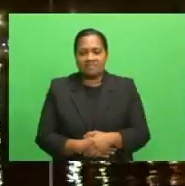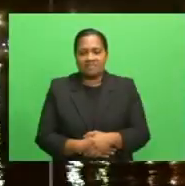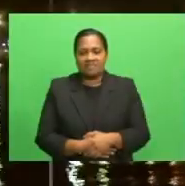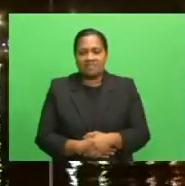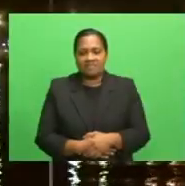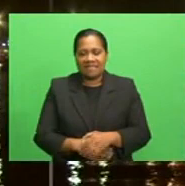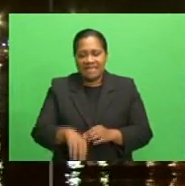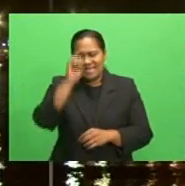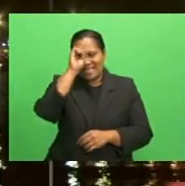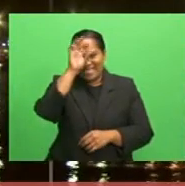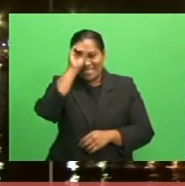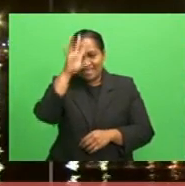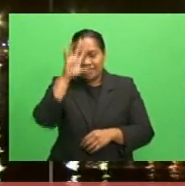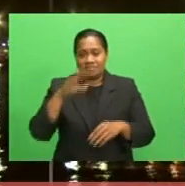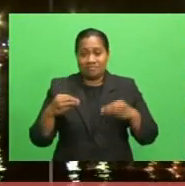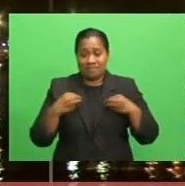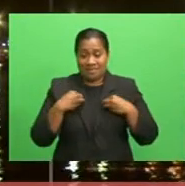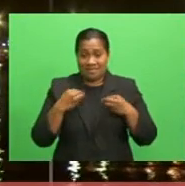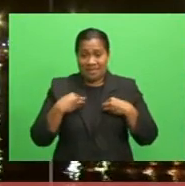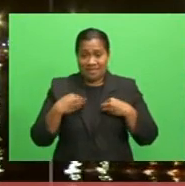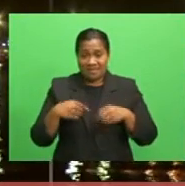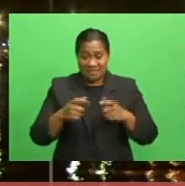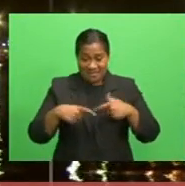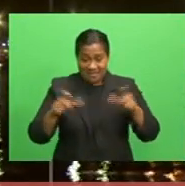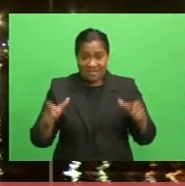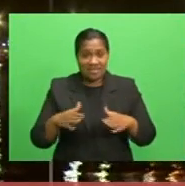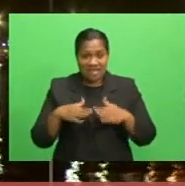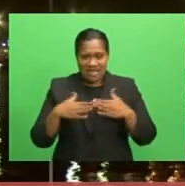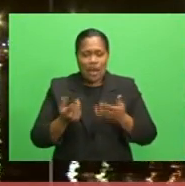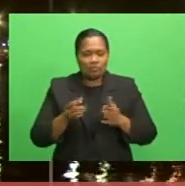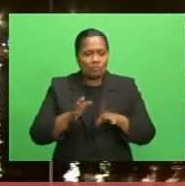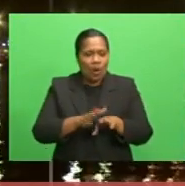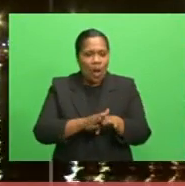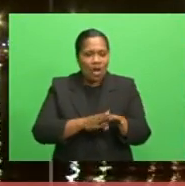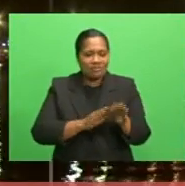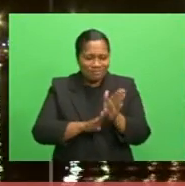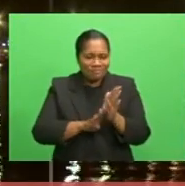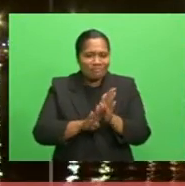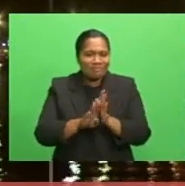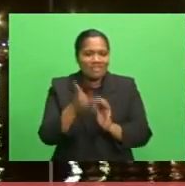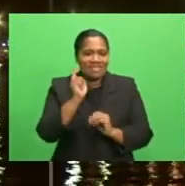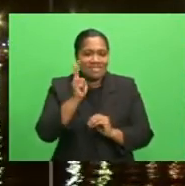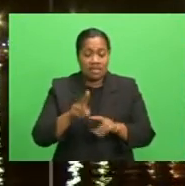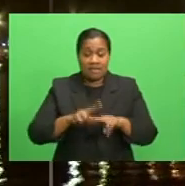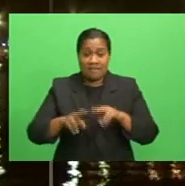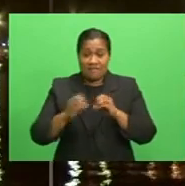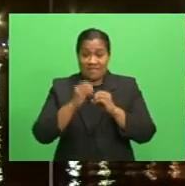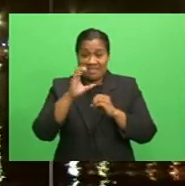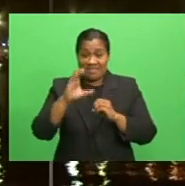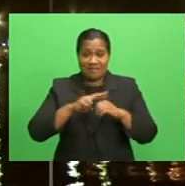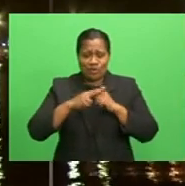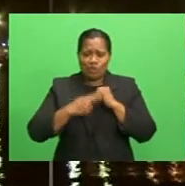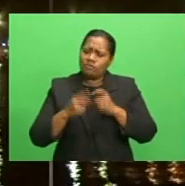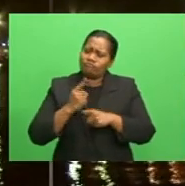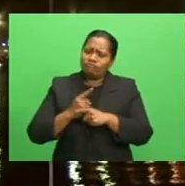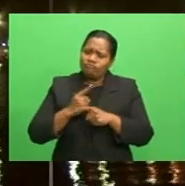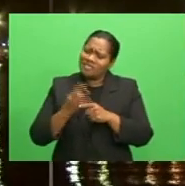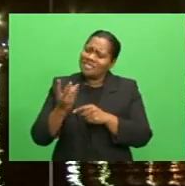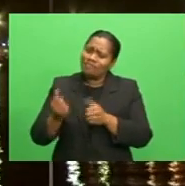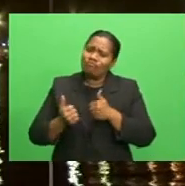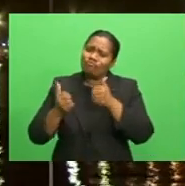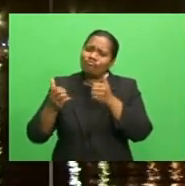Taxi business in the capital city is slowly picking up. FBC News spoke to some drivers at the supermarket taxi station today